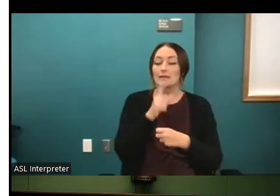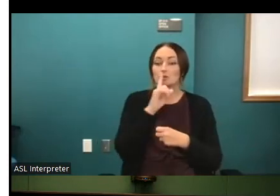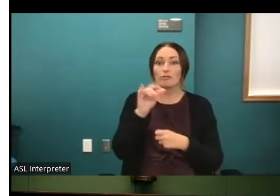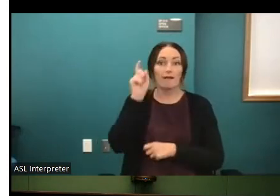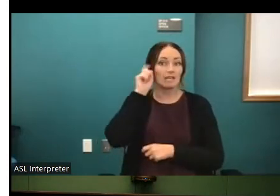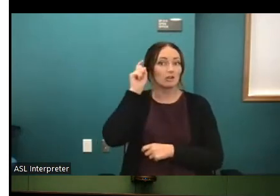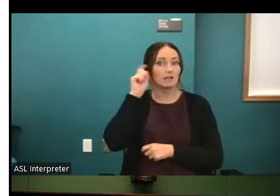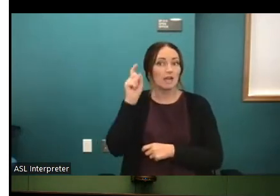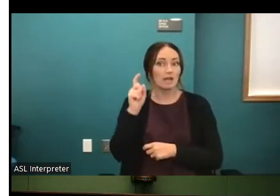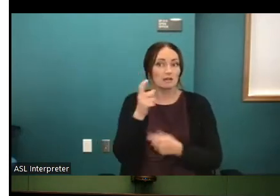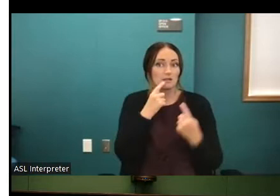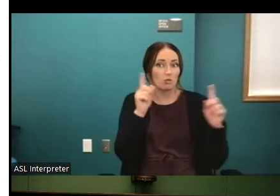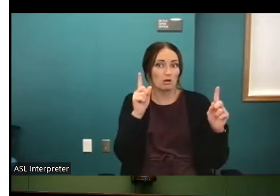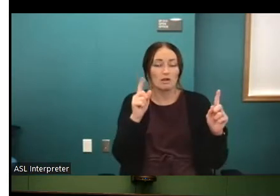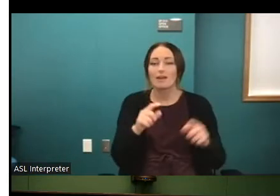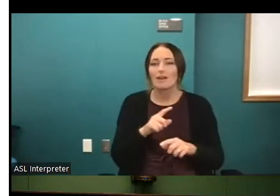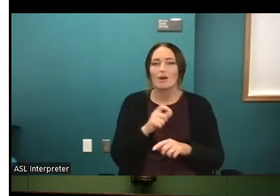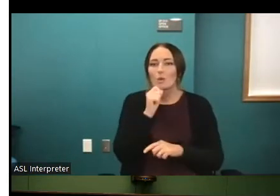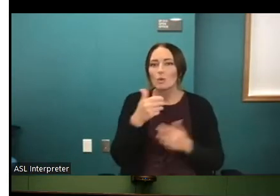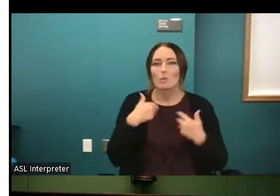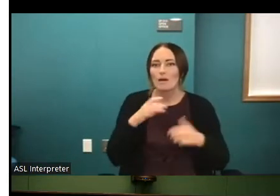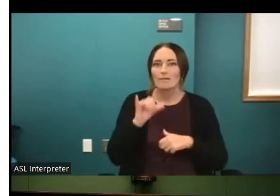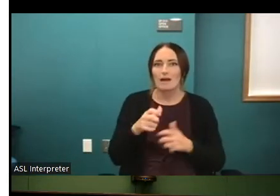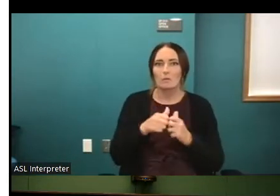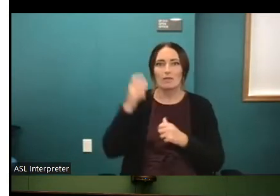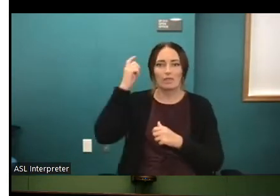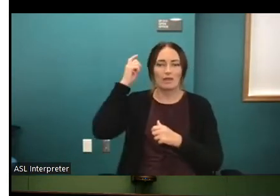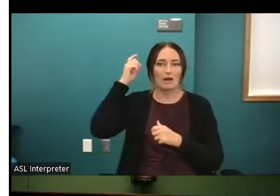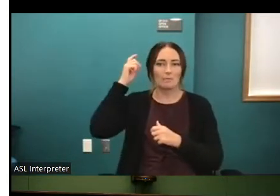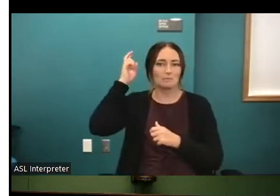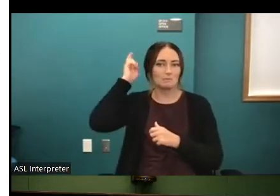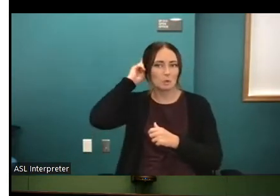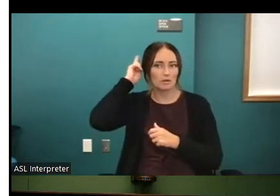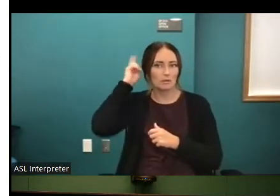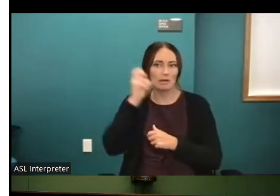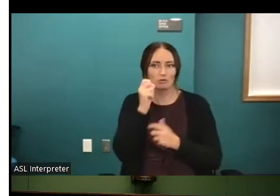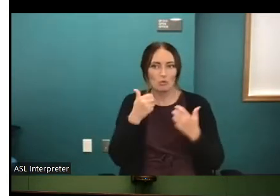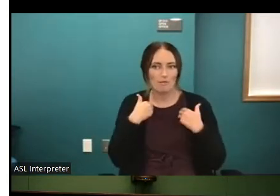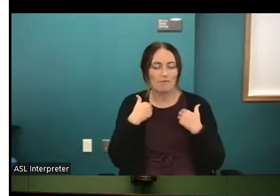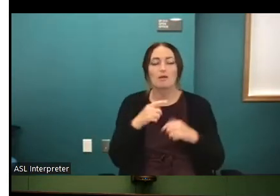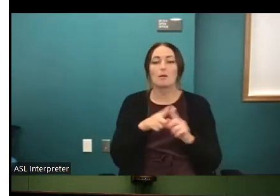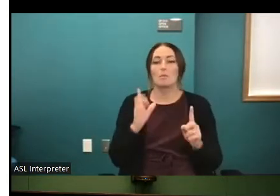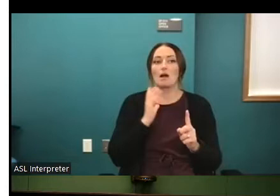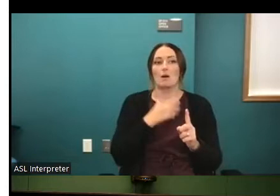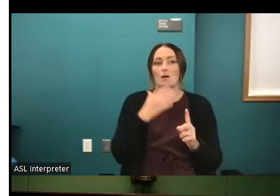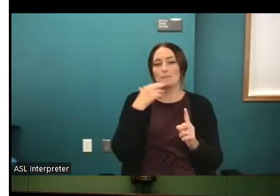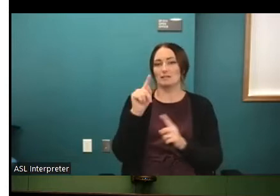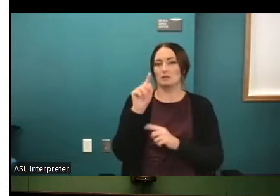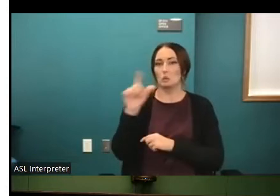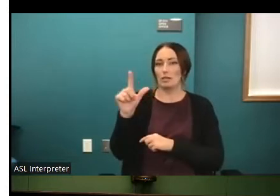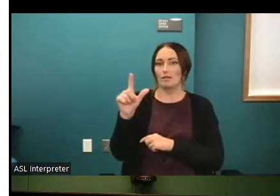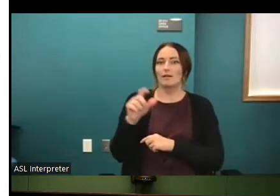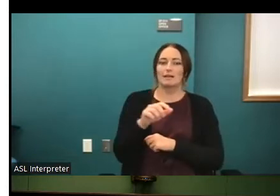don't have that for cochlear implants. So our only tool, or our most finite tool, is aided testing,